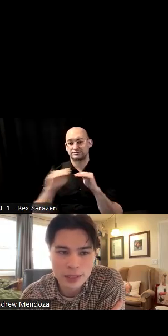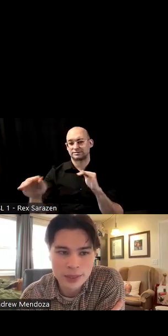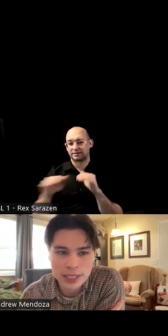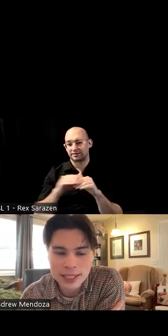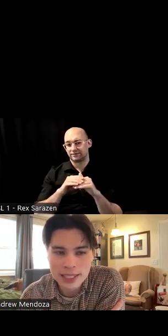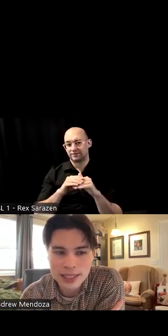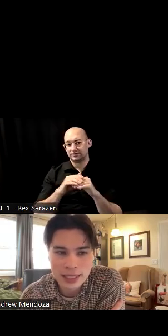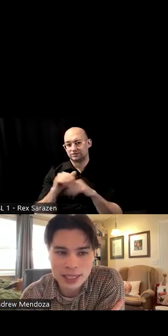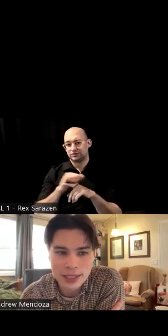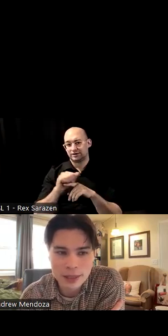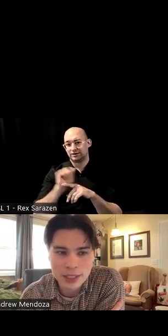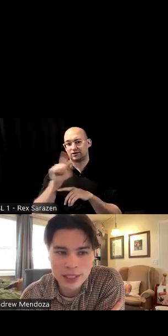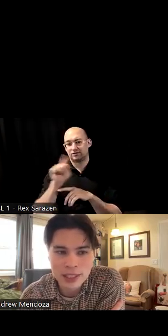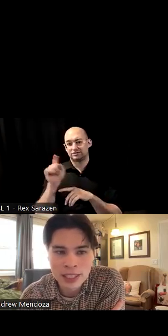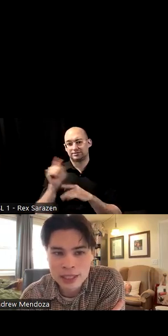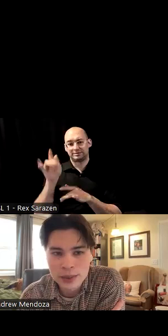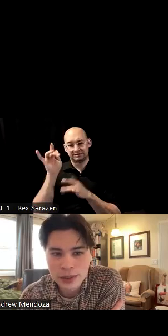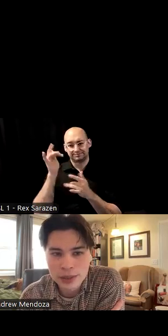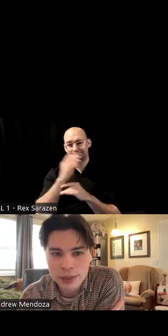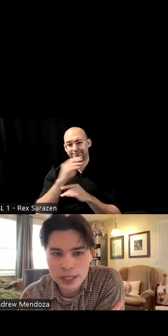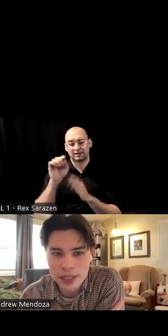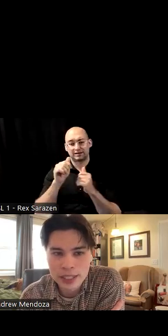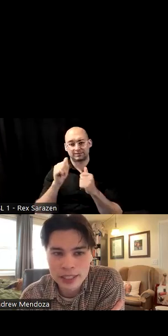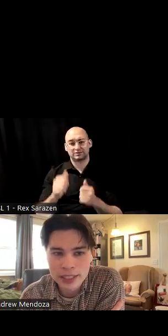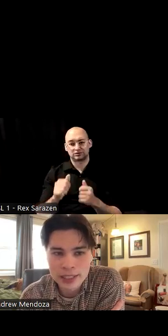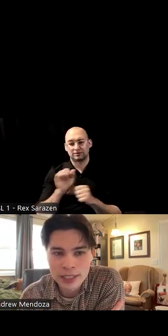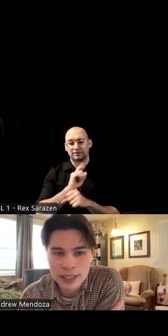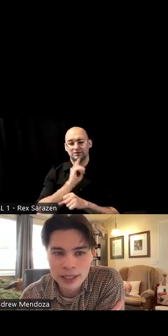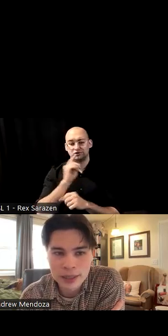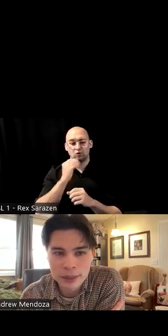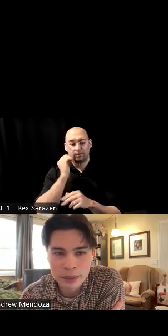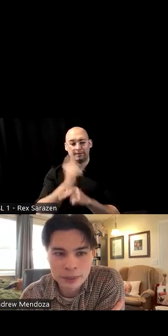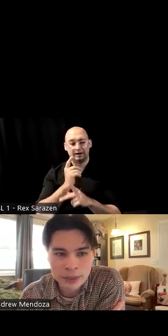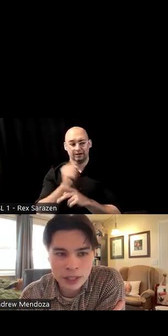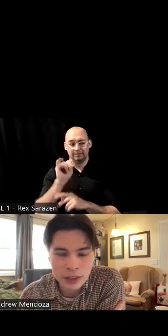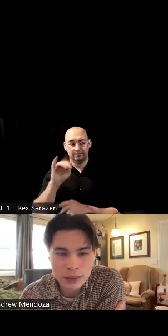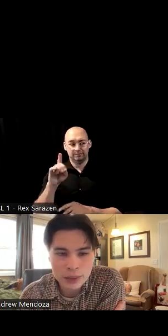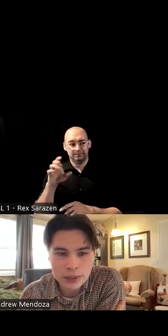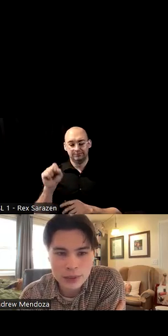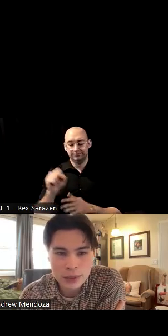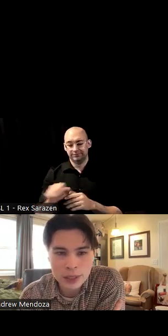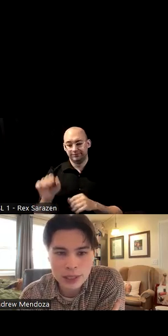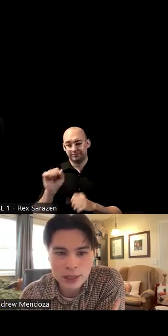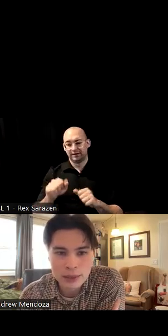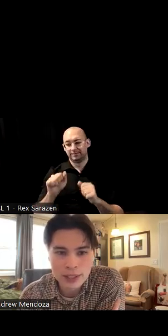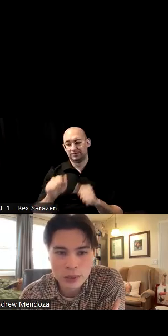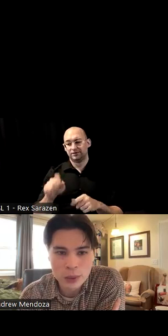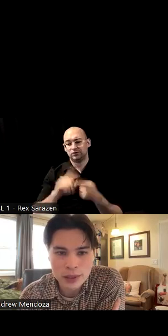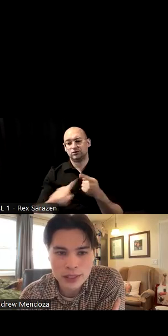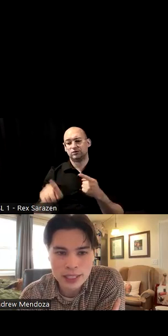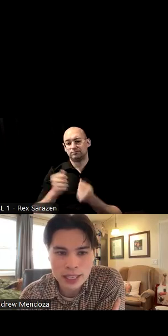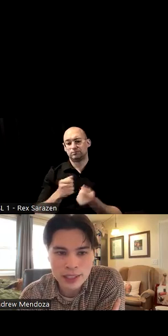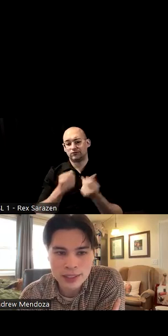on Alzheimer's disease and dementia to ensure that home care aides are able to